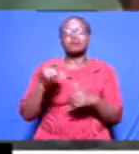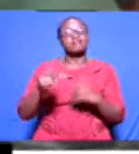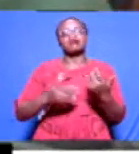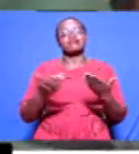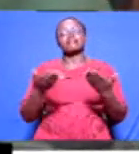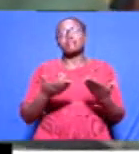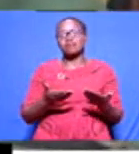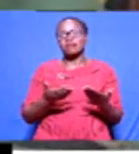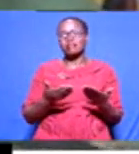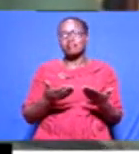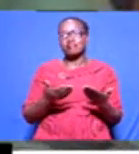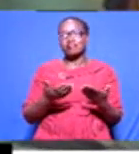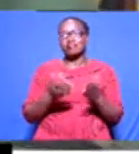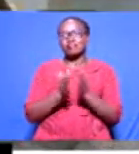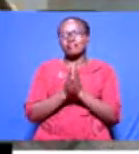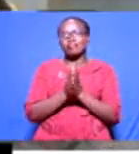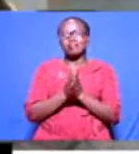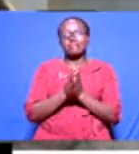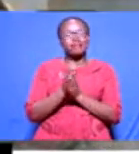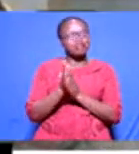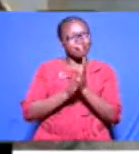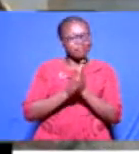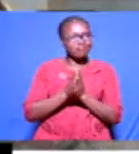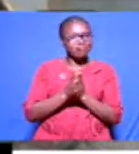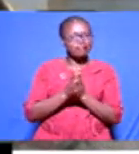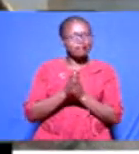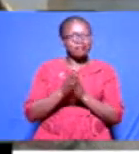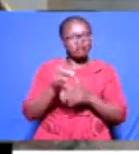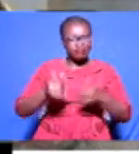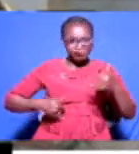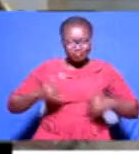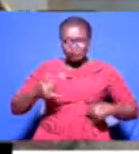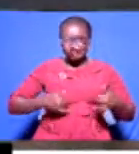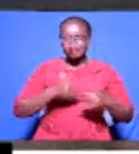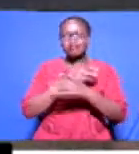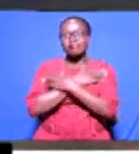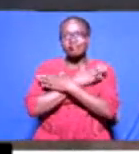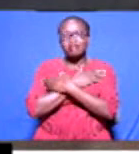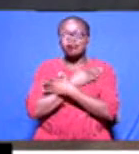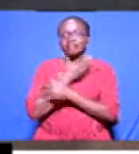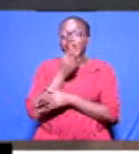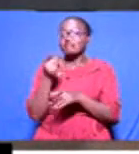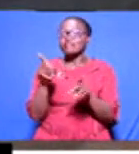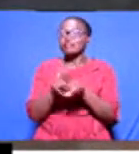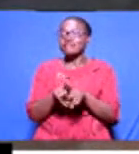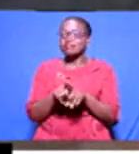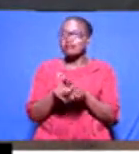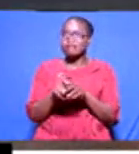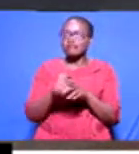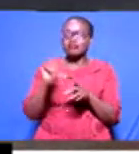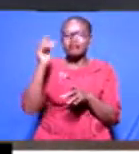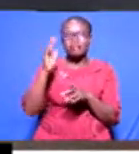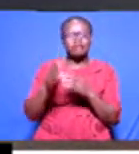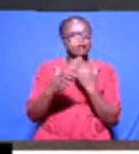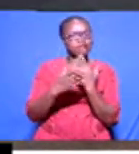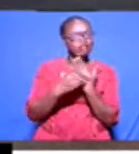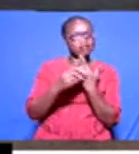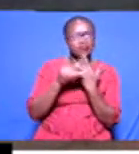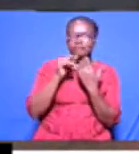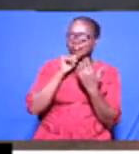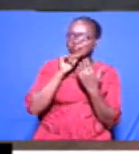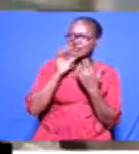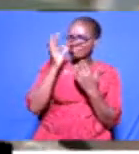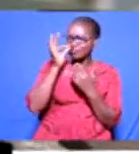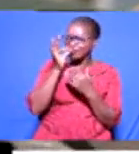hivyo alikuwa ni mzee mcheshi, rafiki na ni baba. He called on Kenyans to emulate him as he was